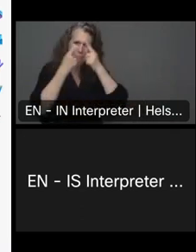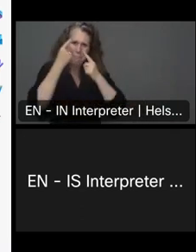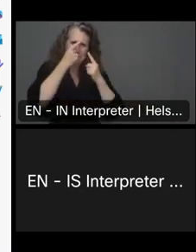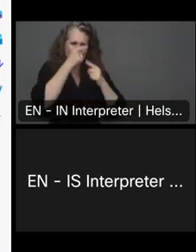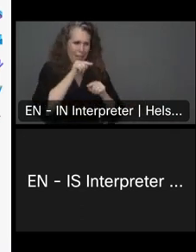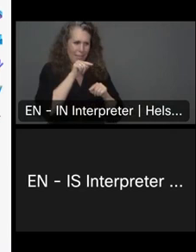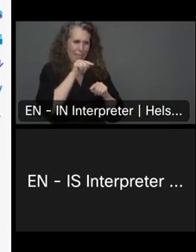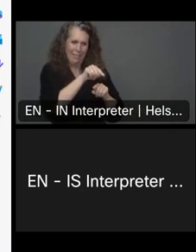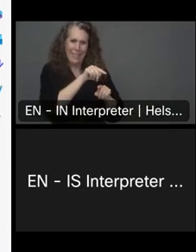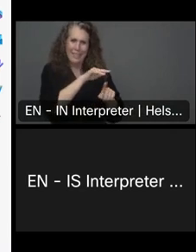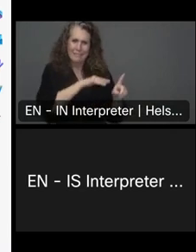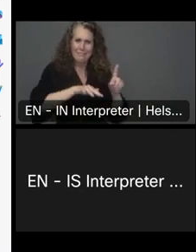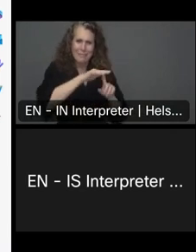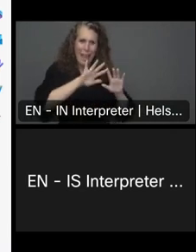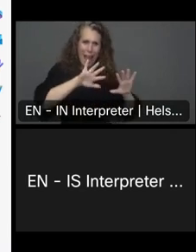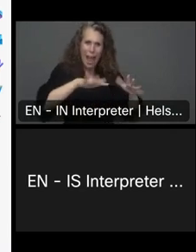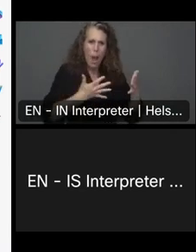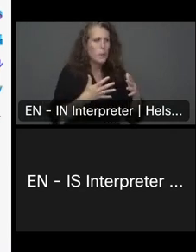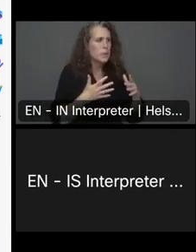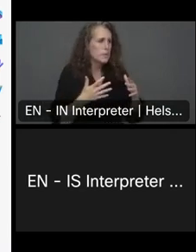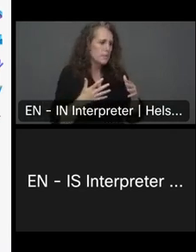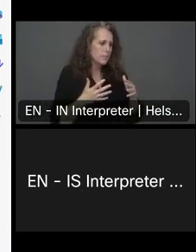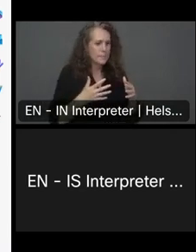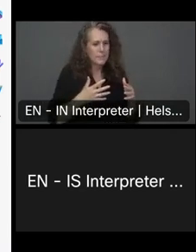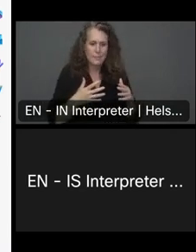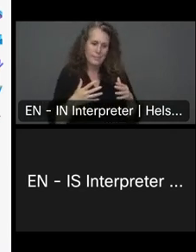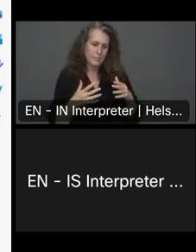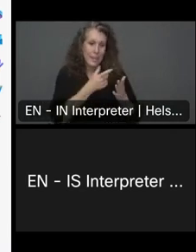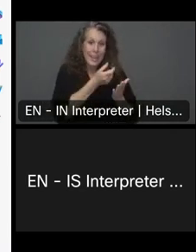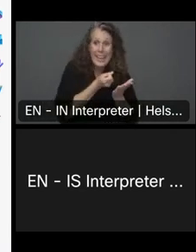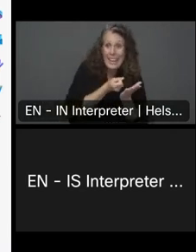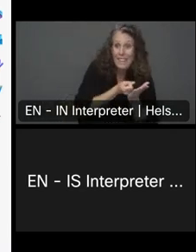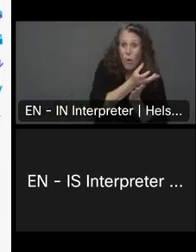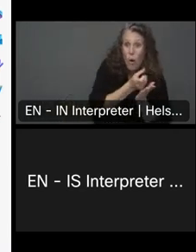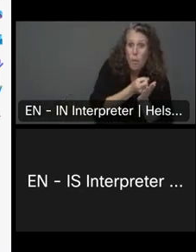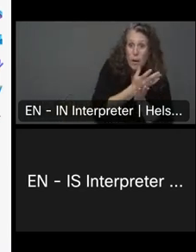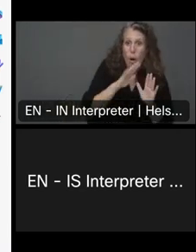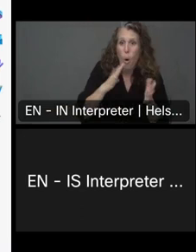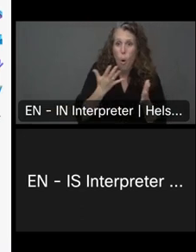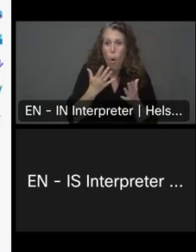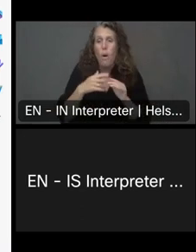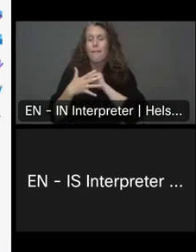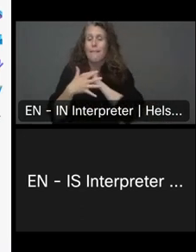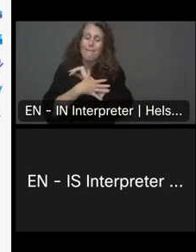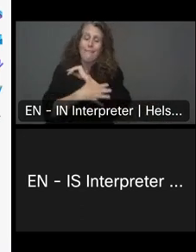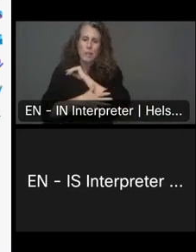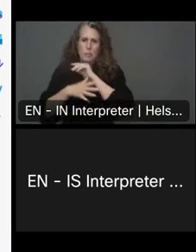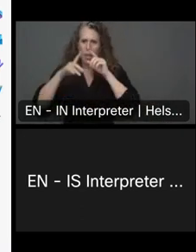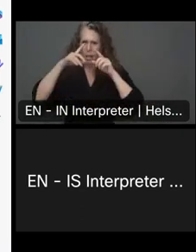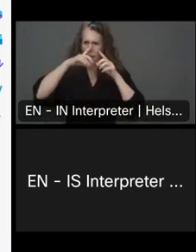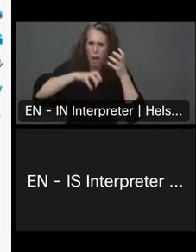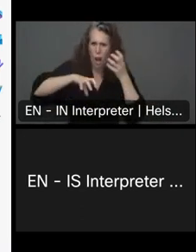quotes here, maximize a trade-off between informativity and some notion of lexical complexity,